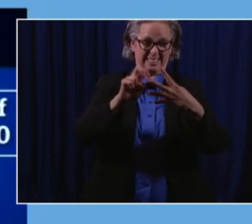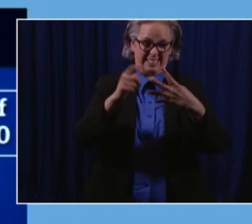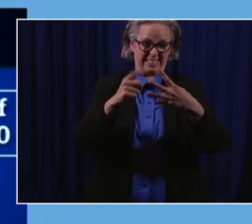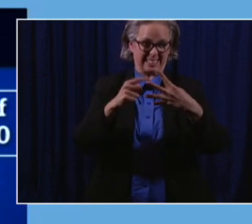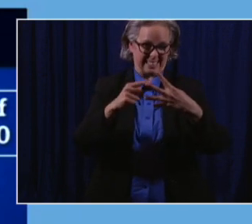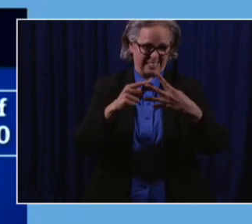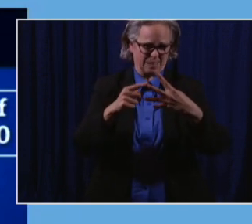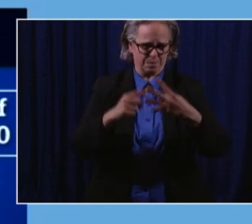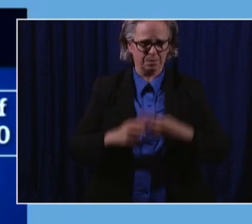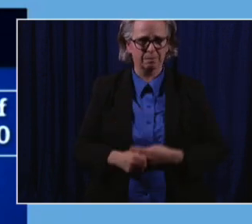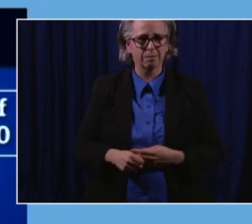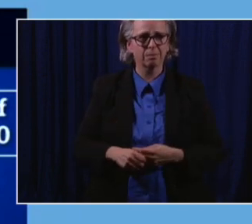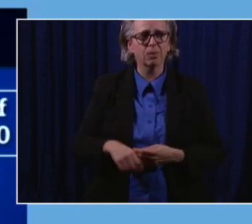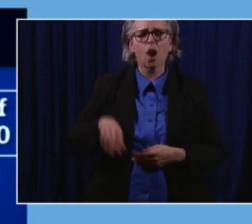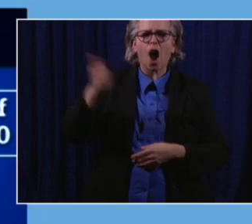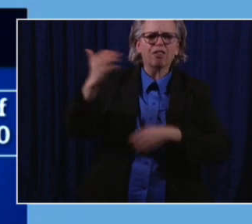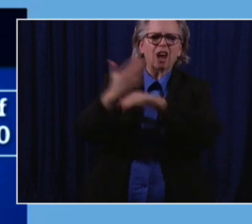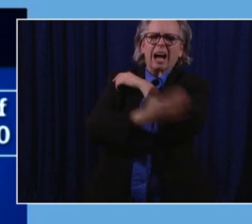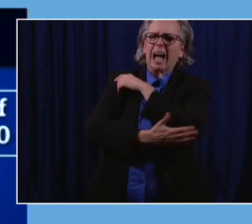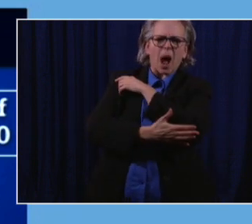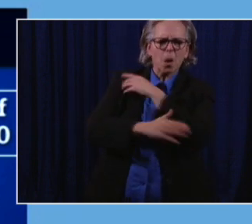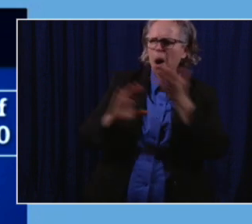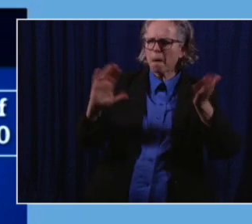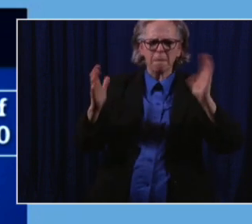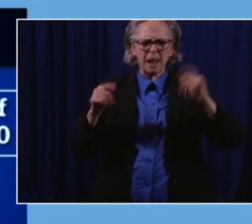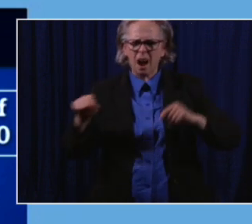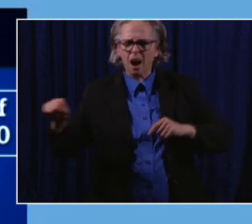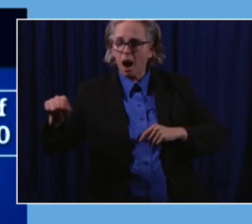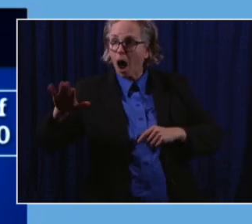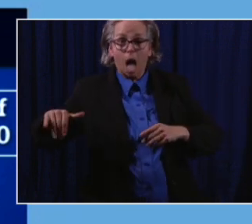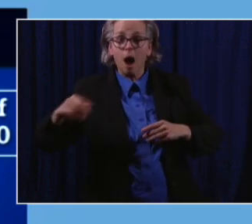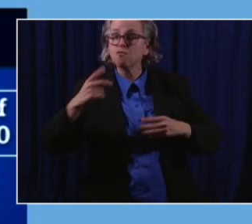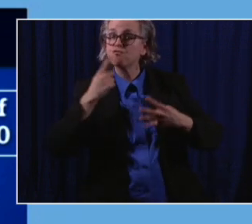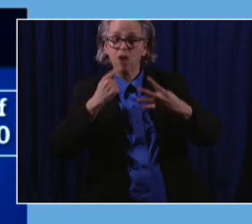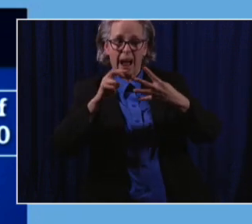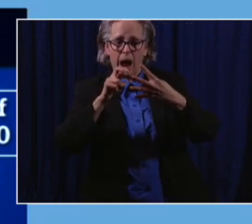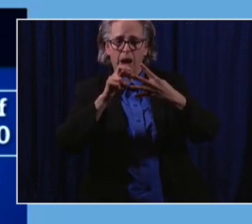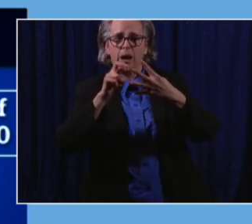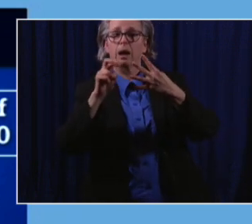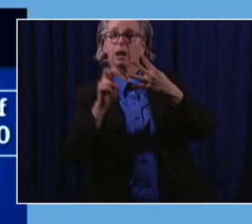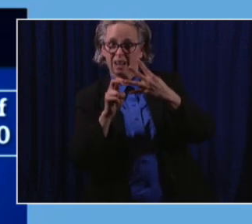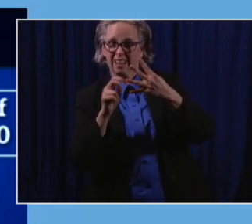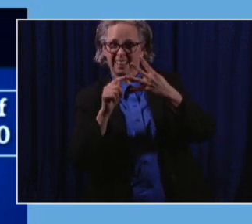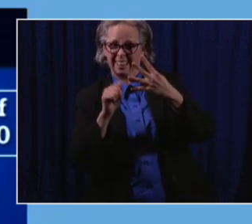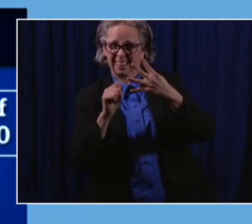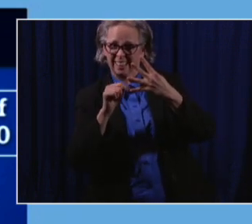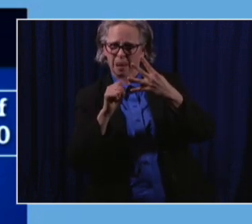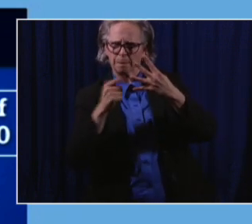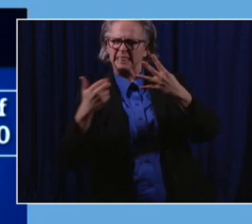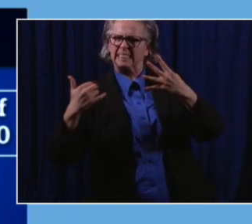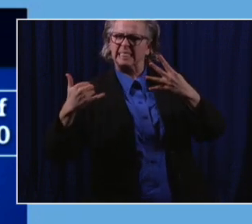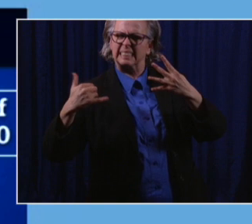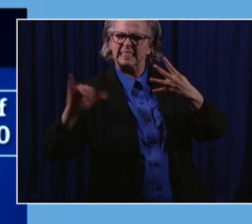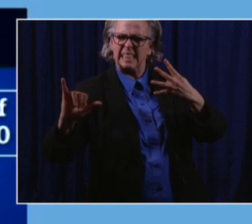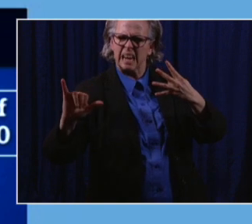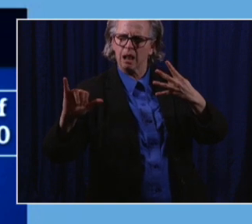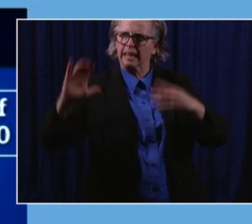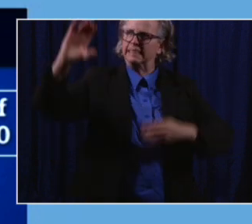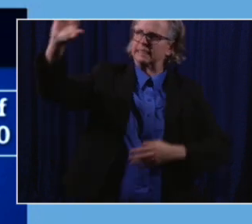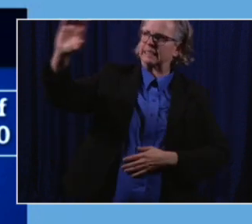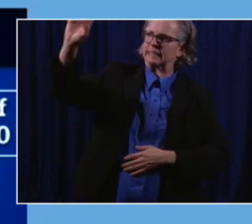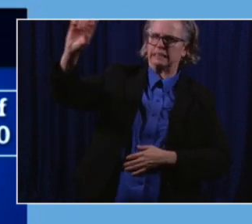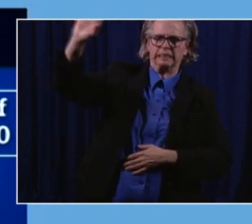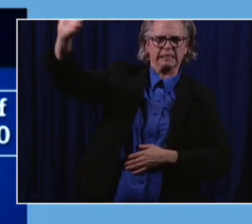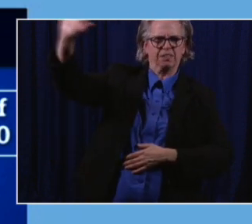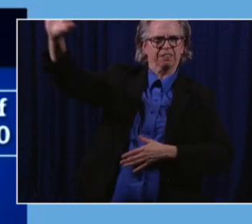other counties that you see on here that are kind of a orange-yellow, I'm not quite sure what that is, but the other